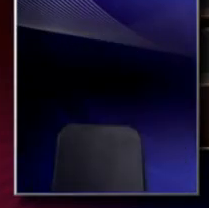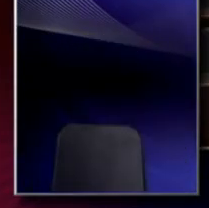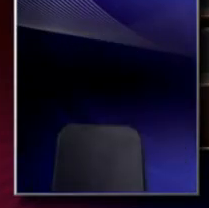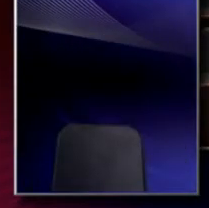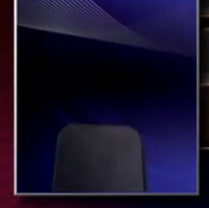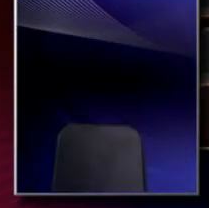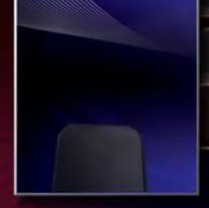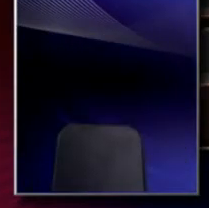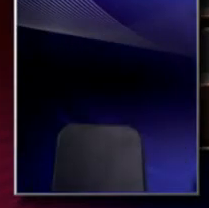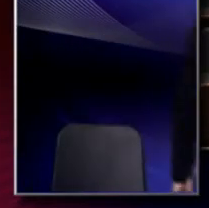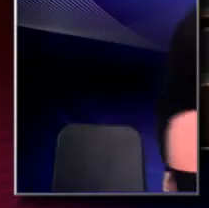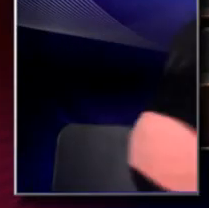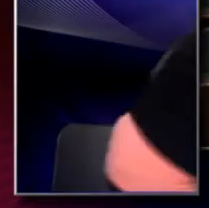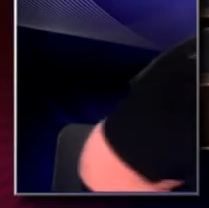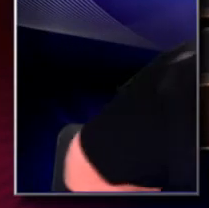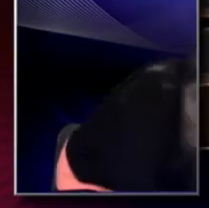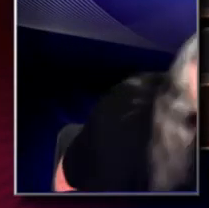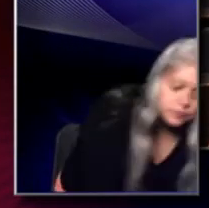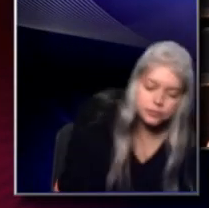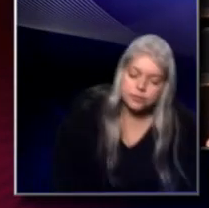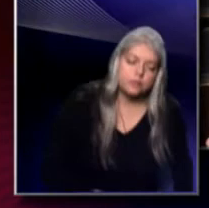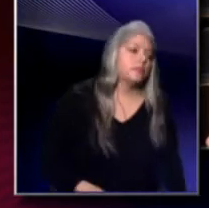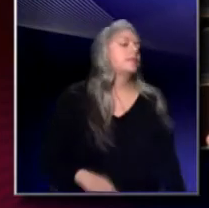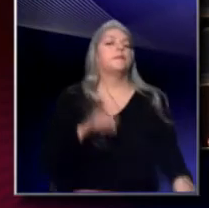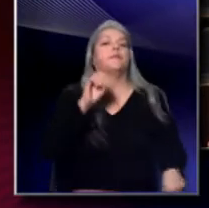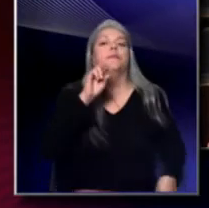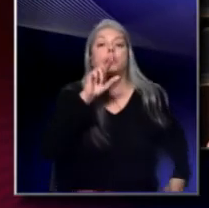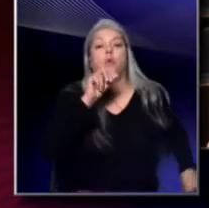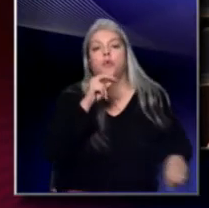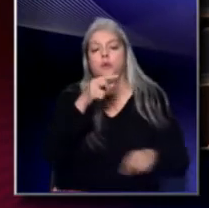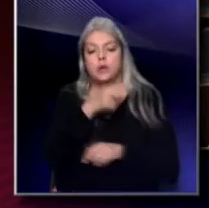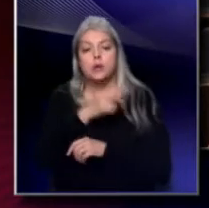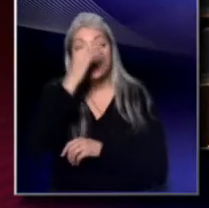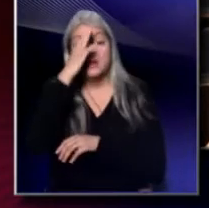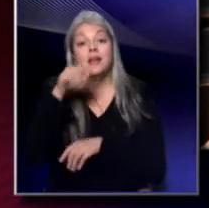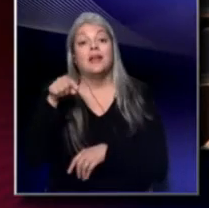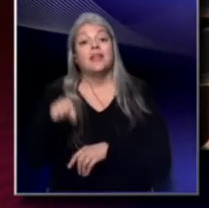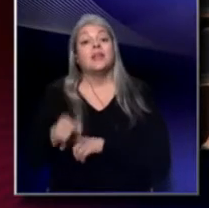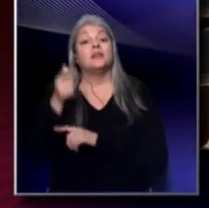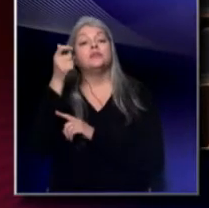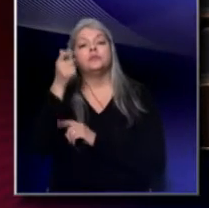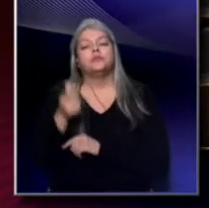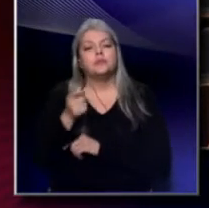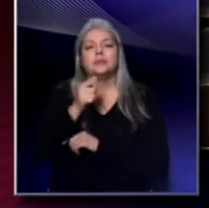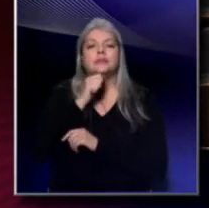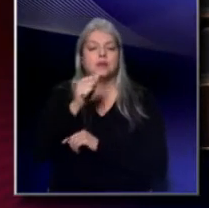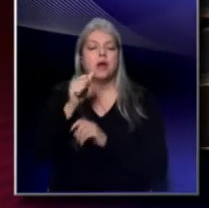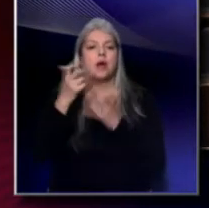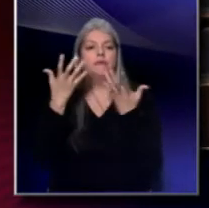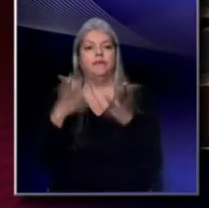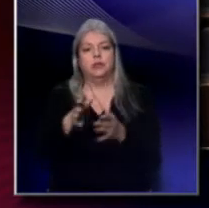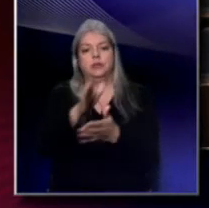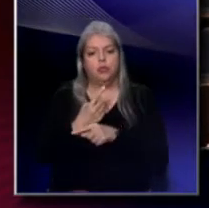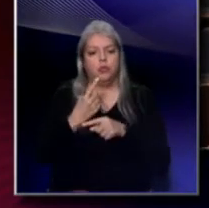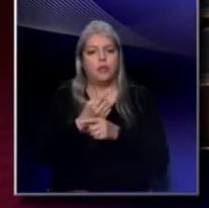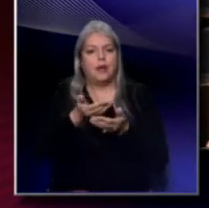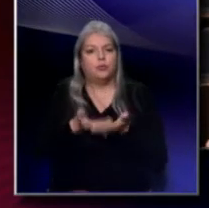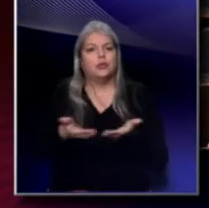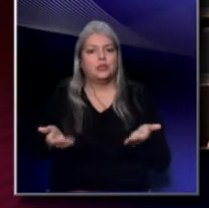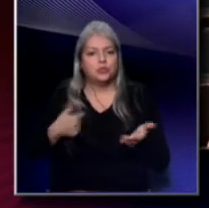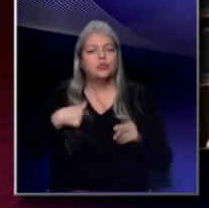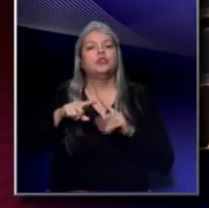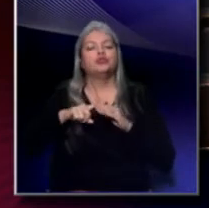And one thing to address this, you know, this grant isn't going to be a silver bullet for everything that we start